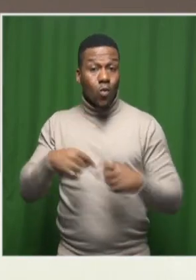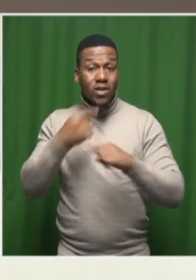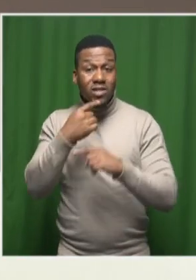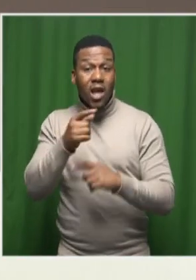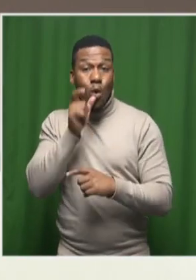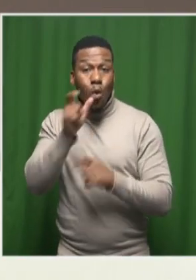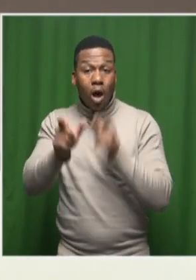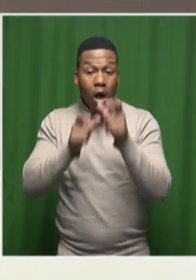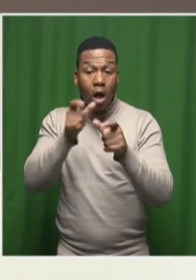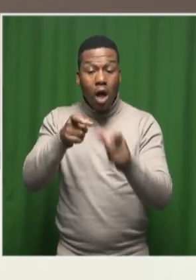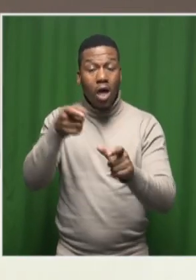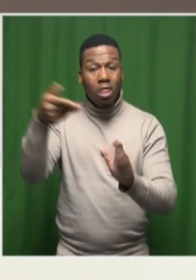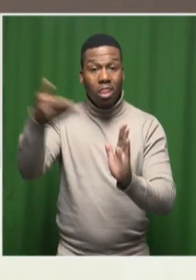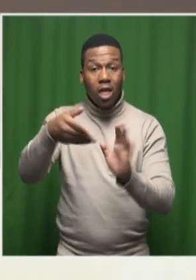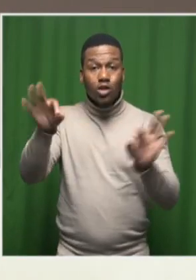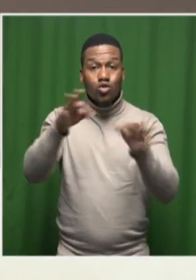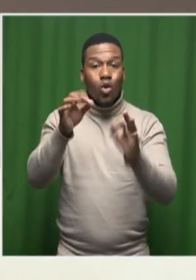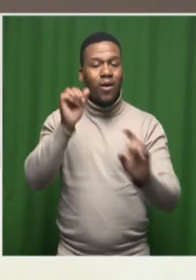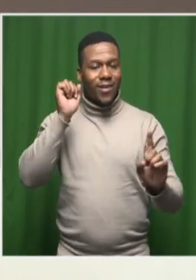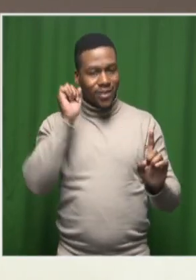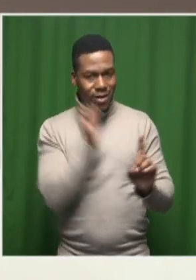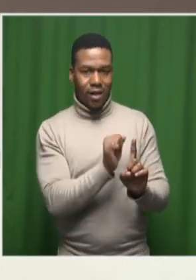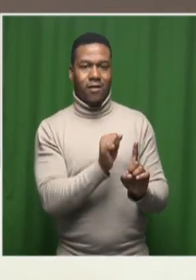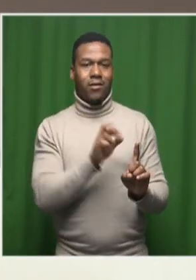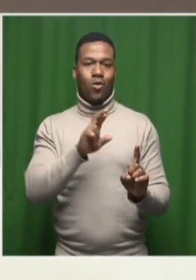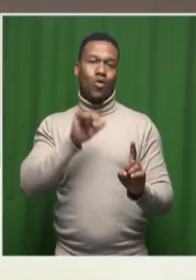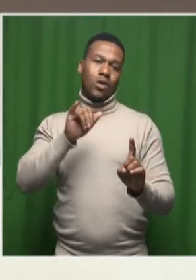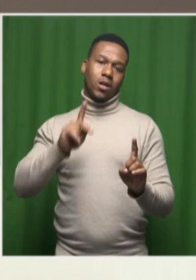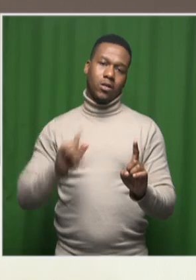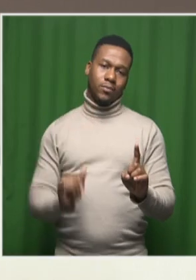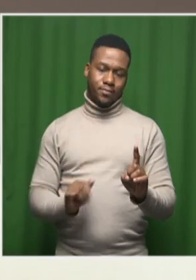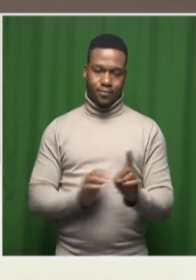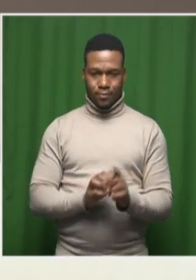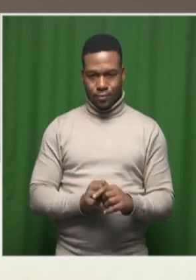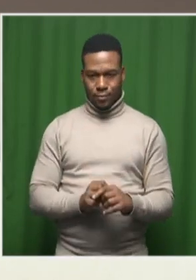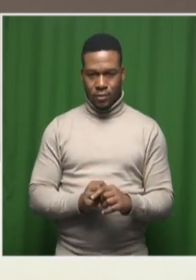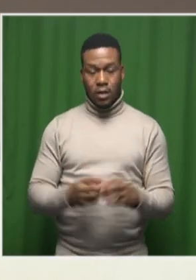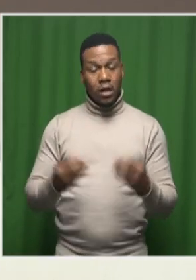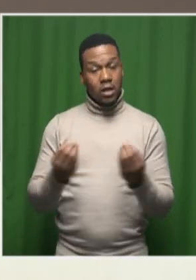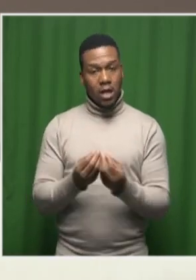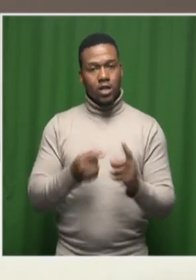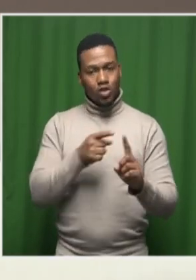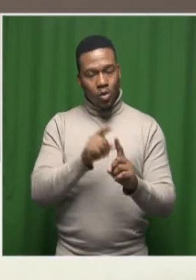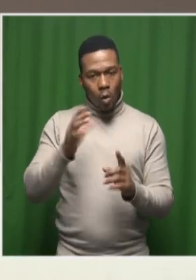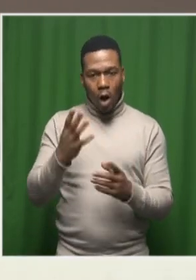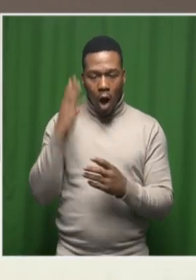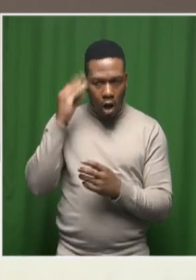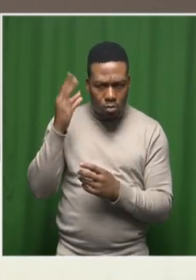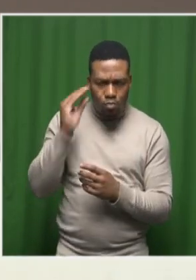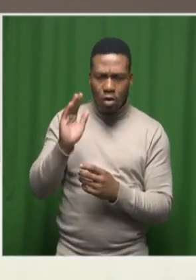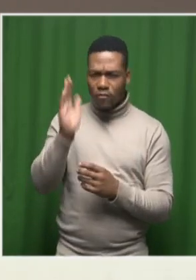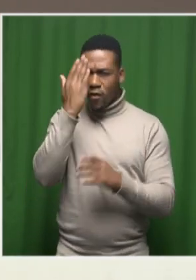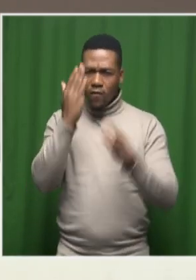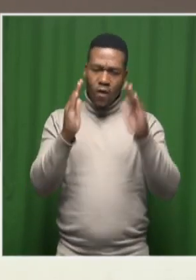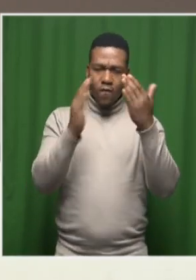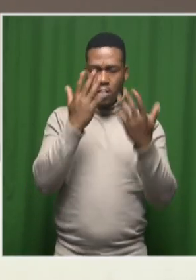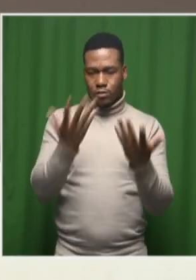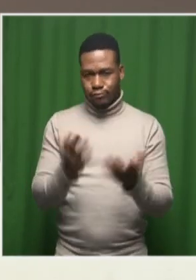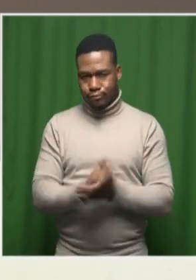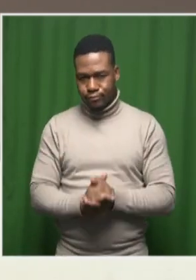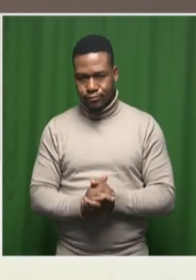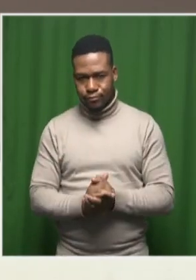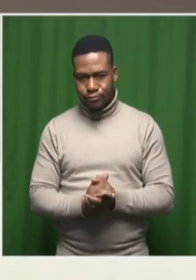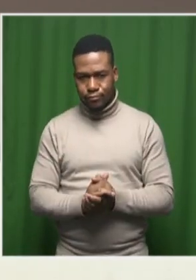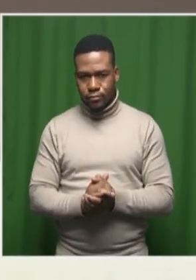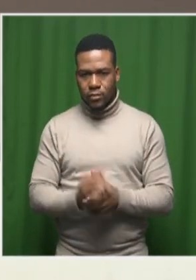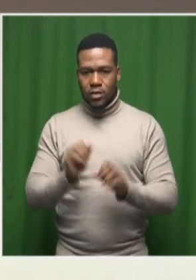and a lot of his messages was things that he was also going through, you know. So it's